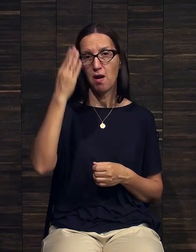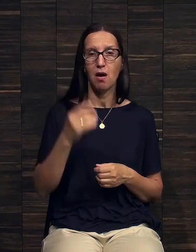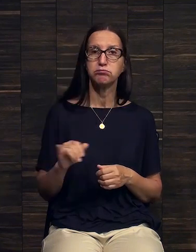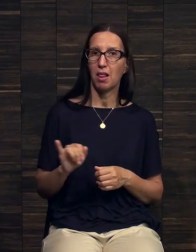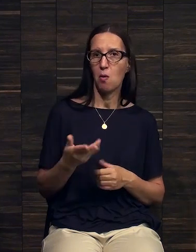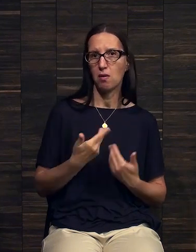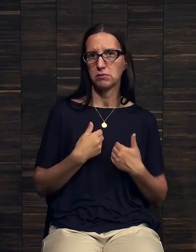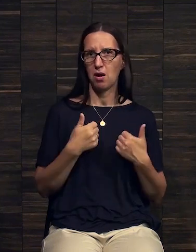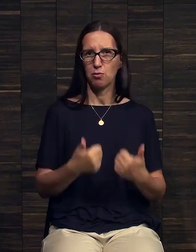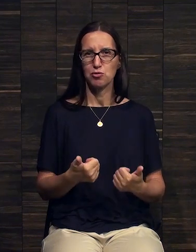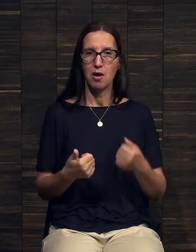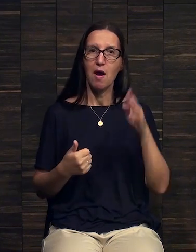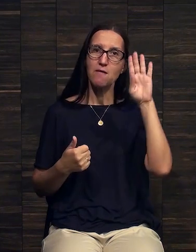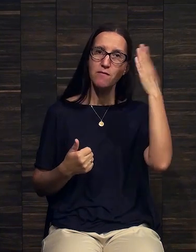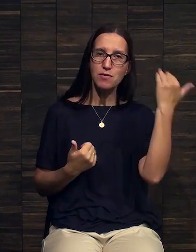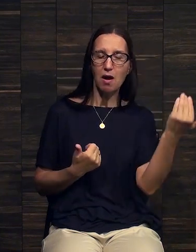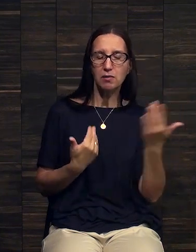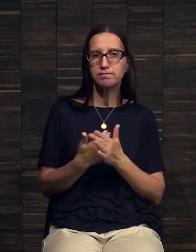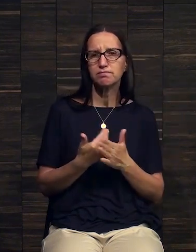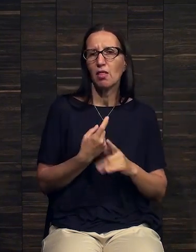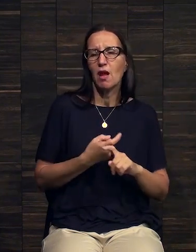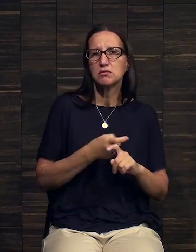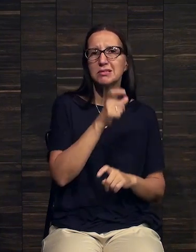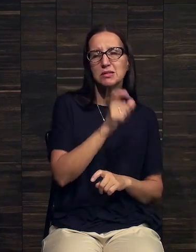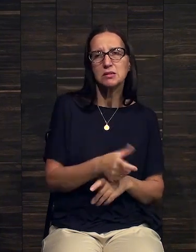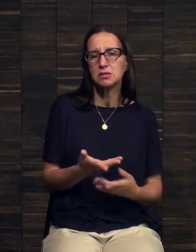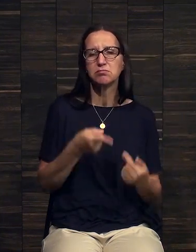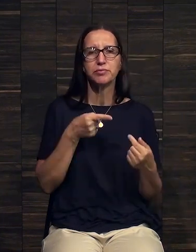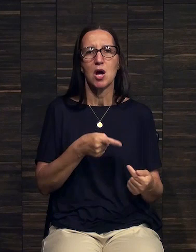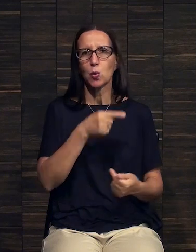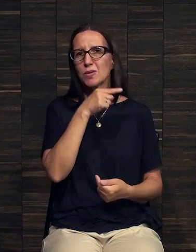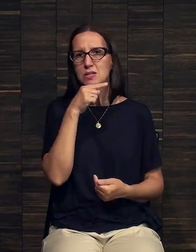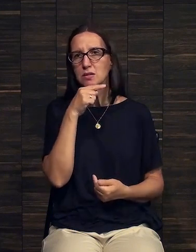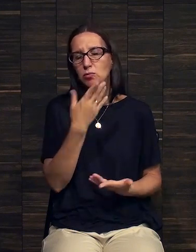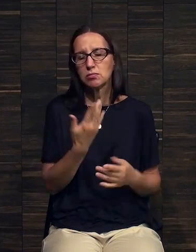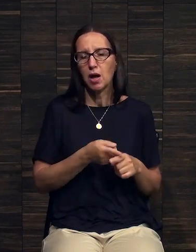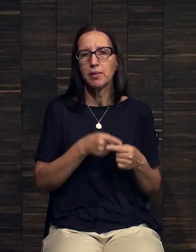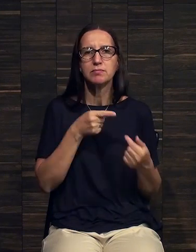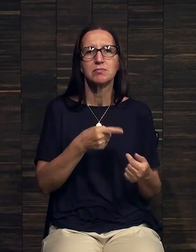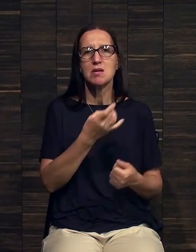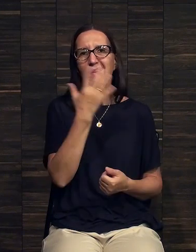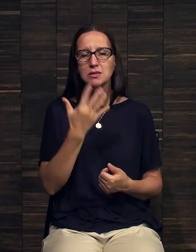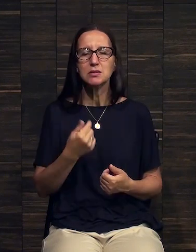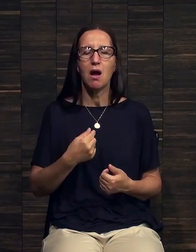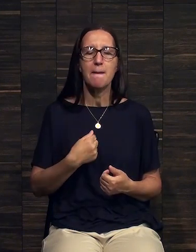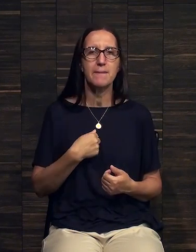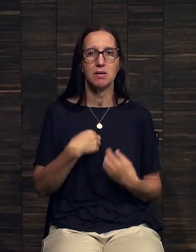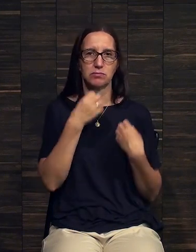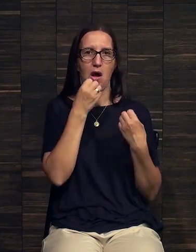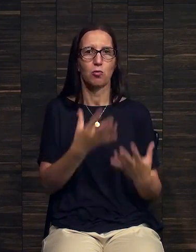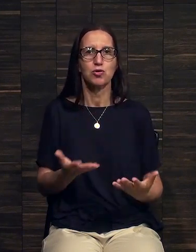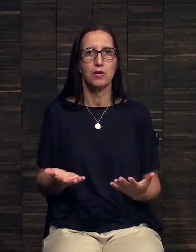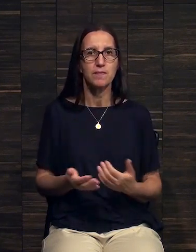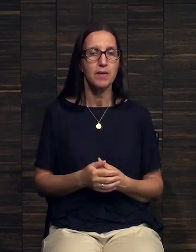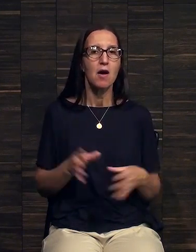this, the enemy, we create our own image, Nazi, racist, etc., and we are